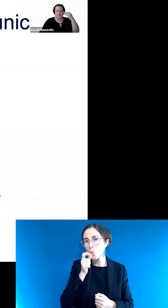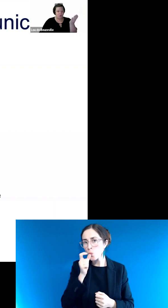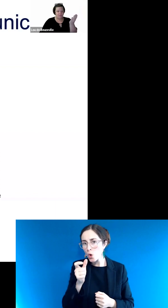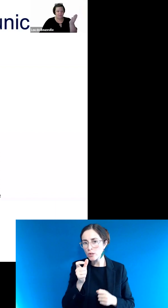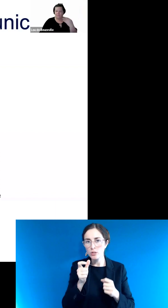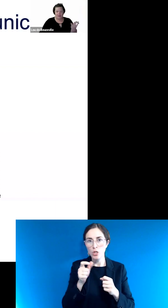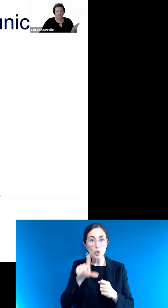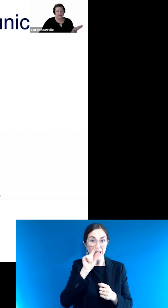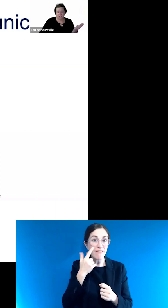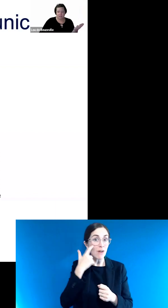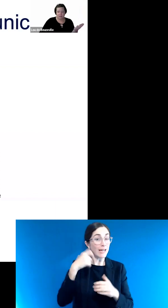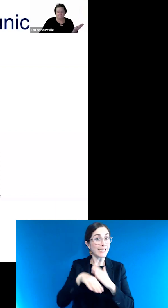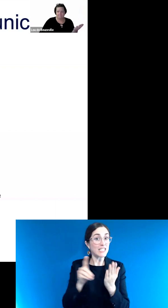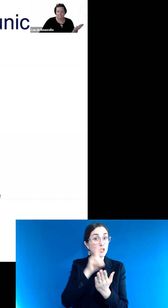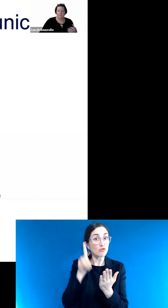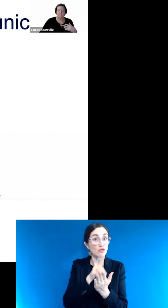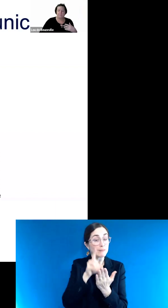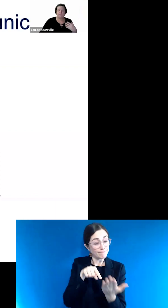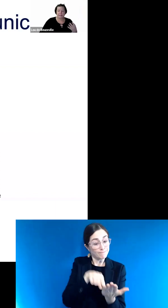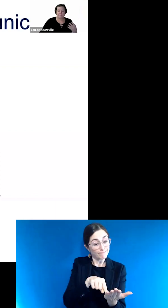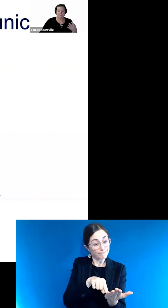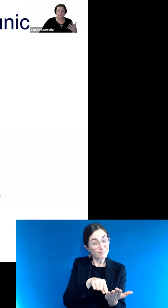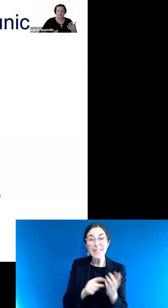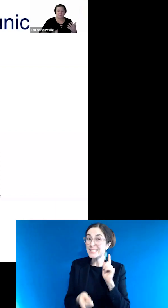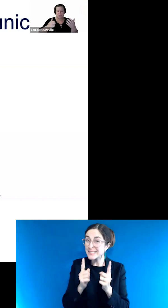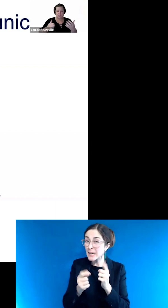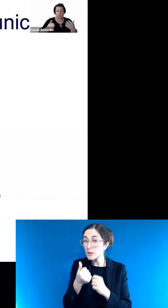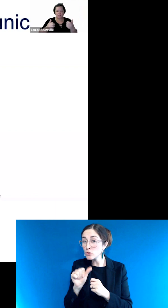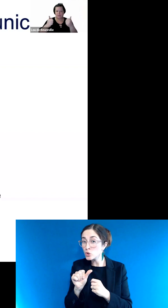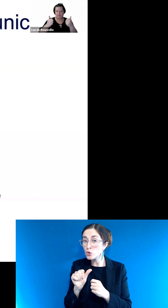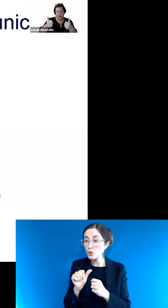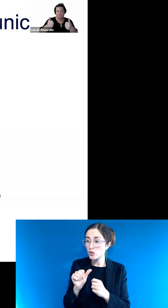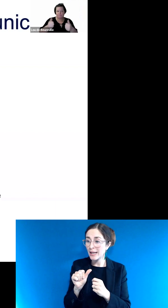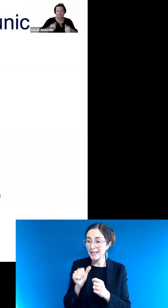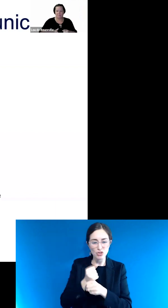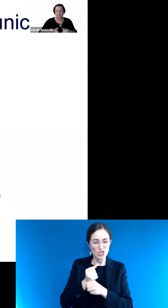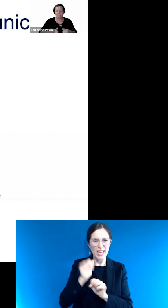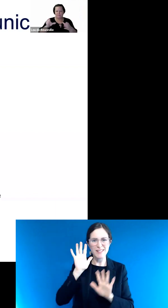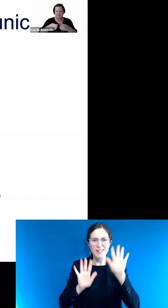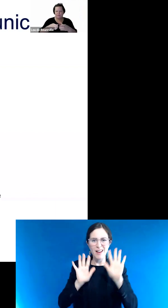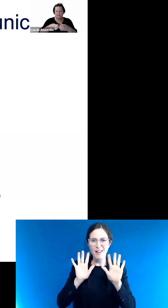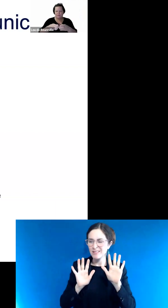They use words that you can find in a dictionary. They will sometimes use gestures that are like